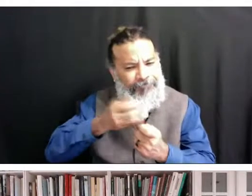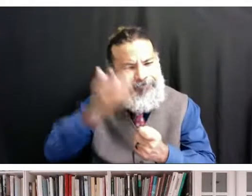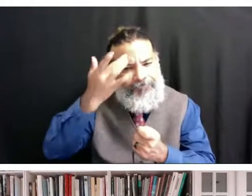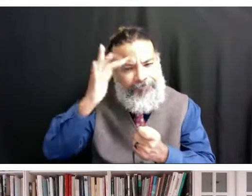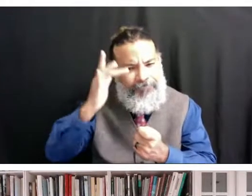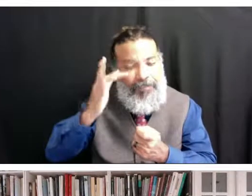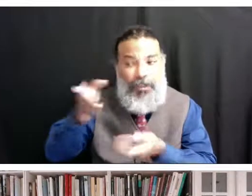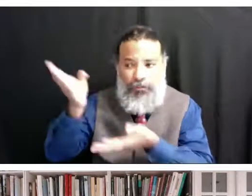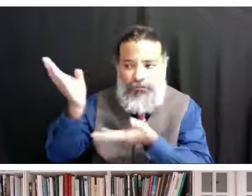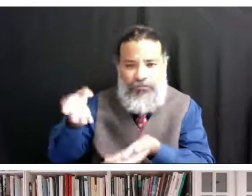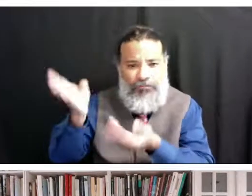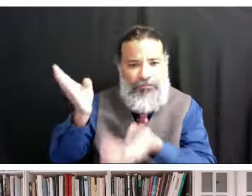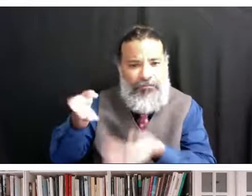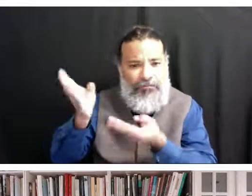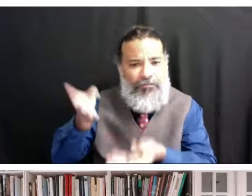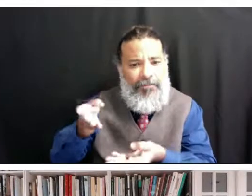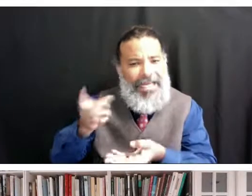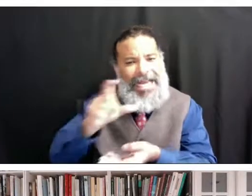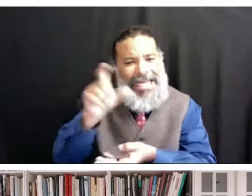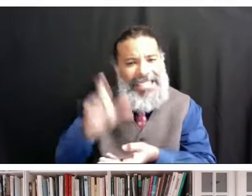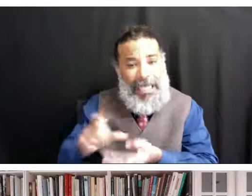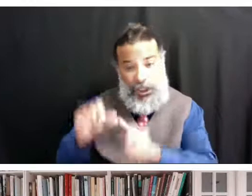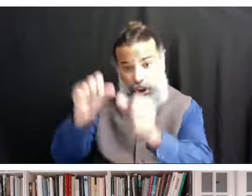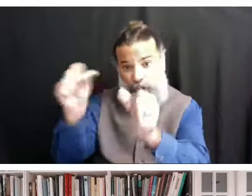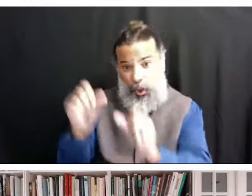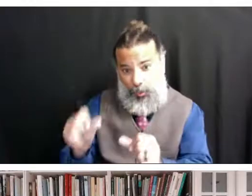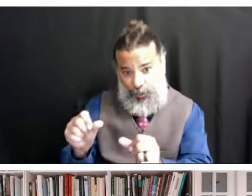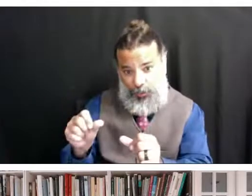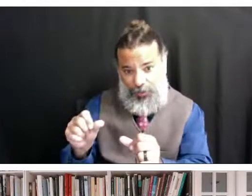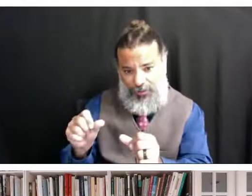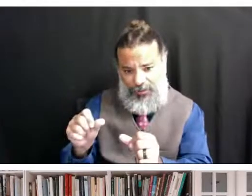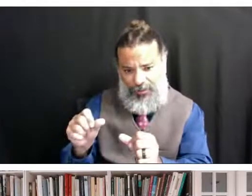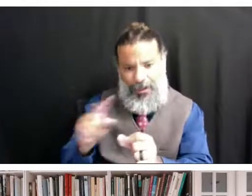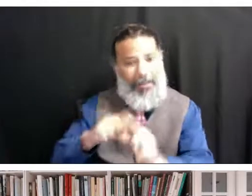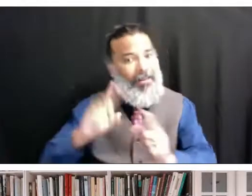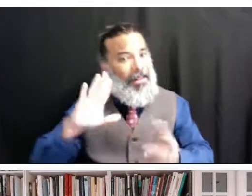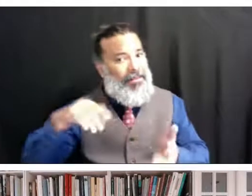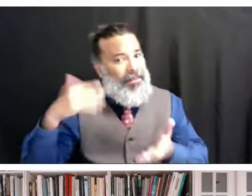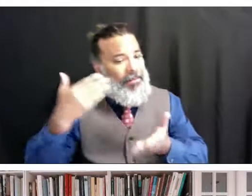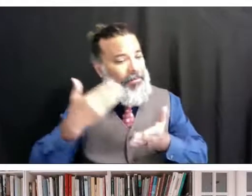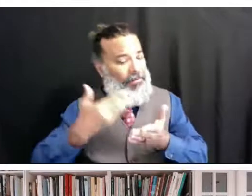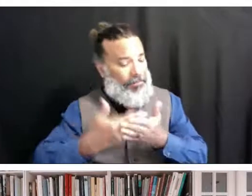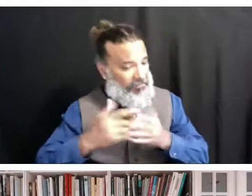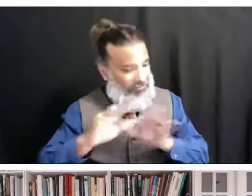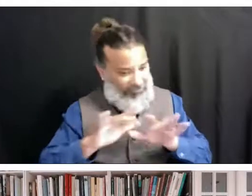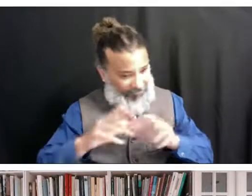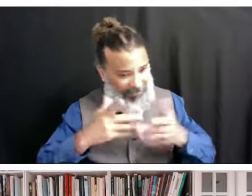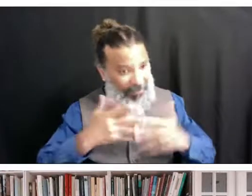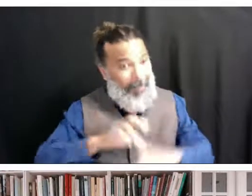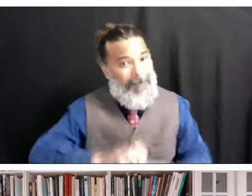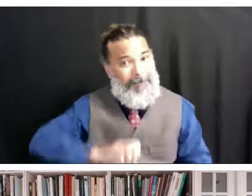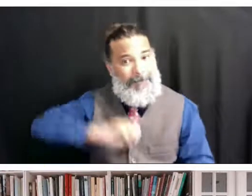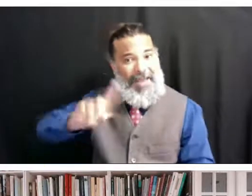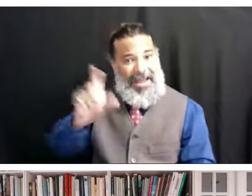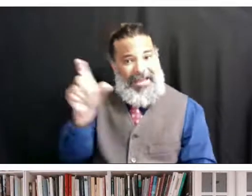import Italian sculptors. And then when they went back to